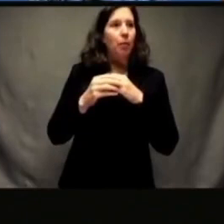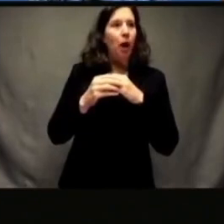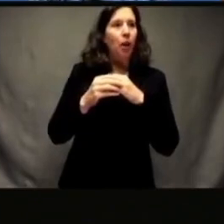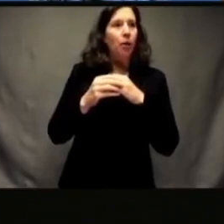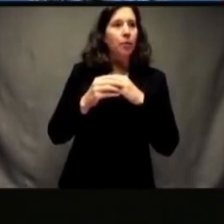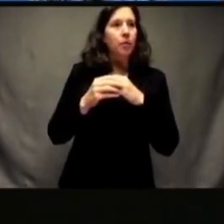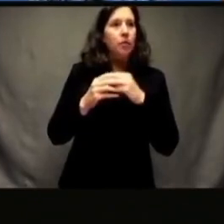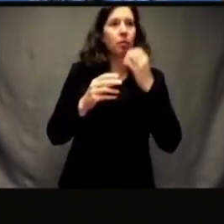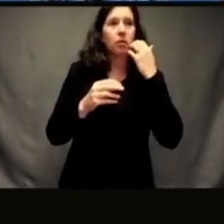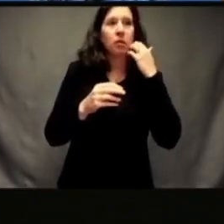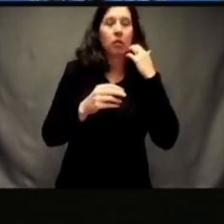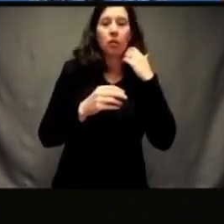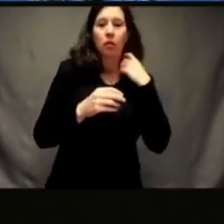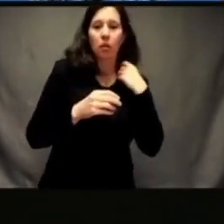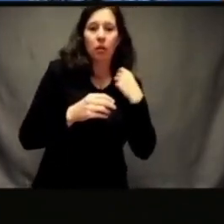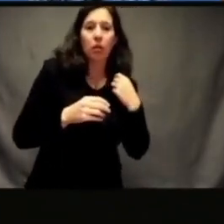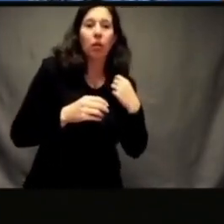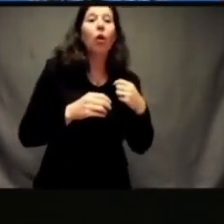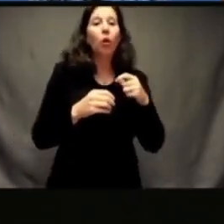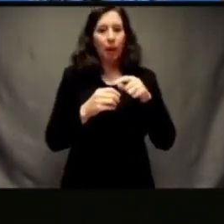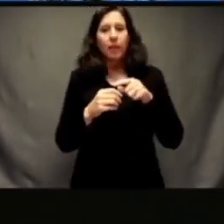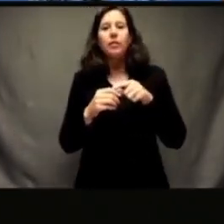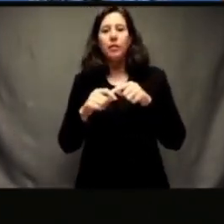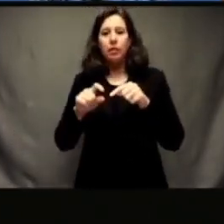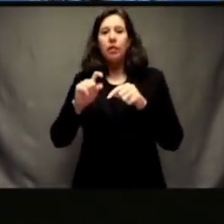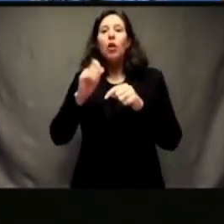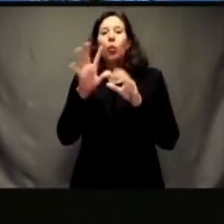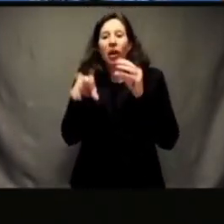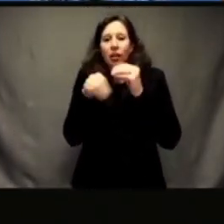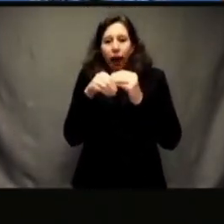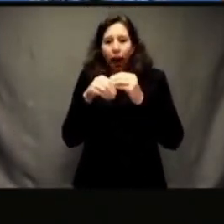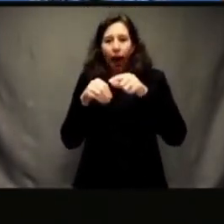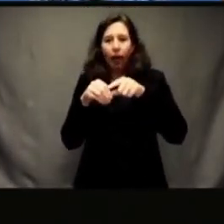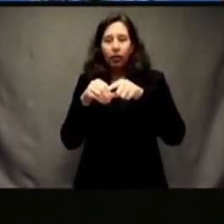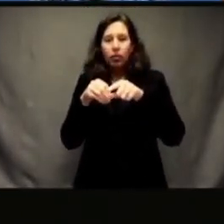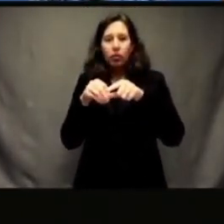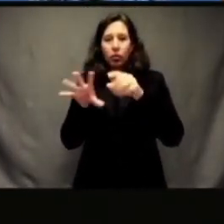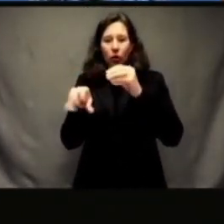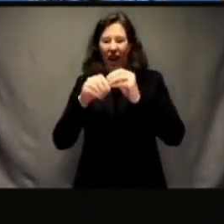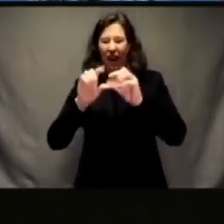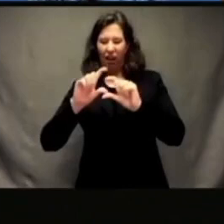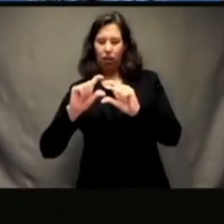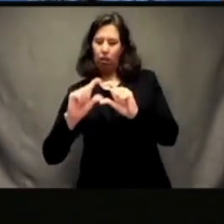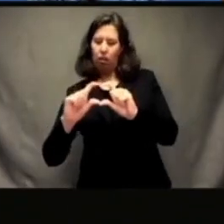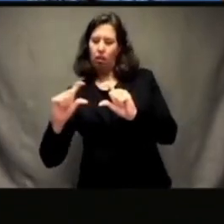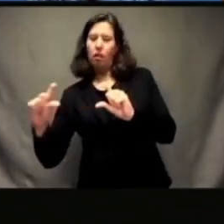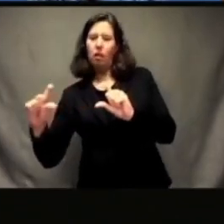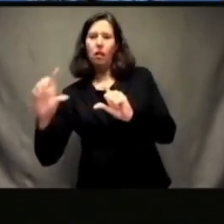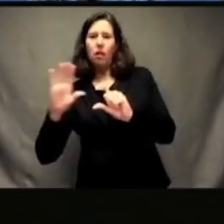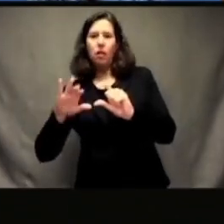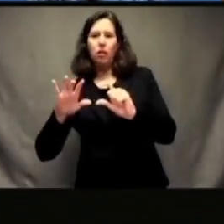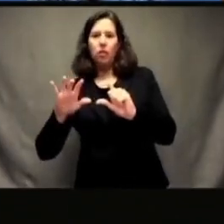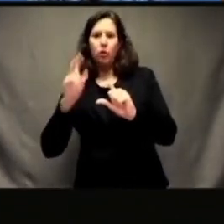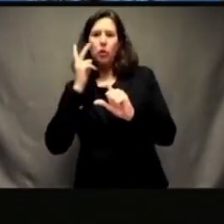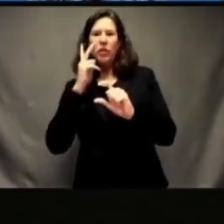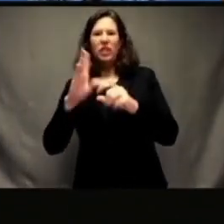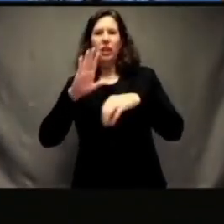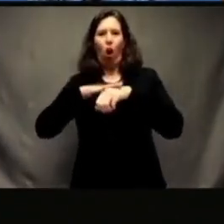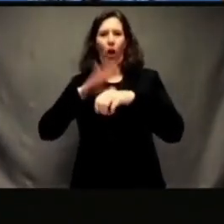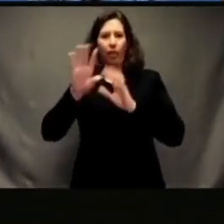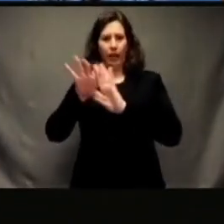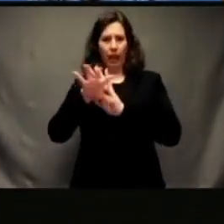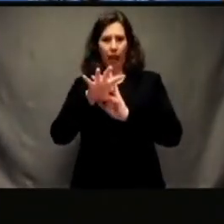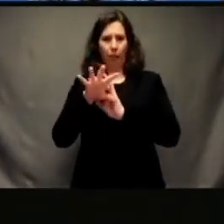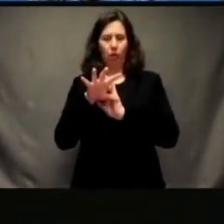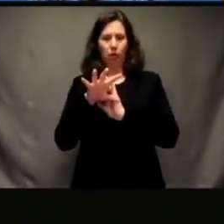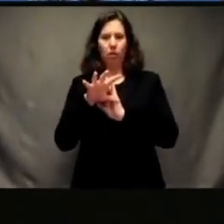can touch with our hands, moving ourselves in the screen through the camera, right? So first of